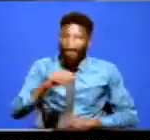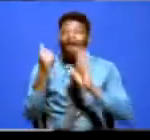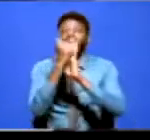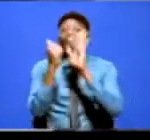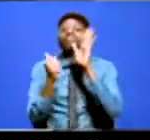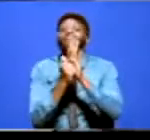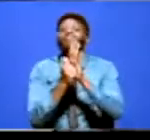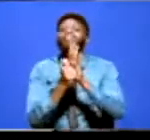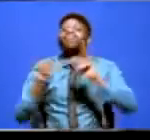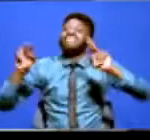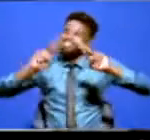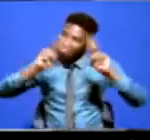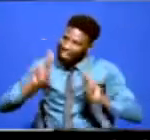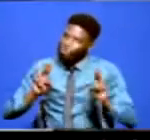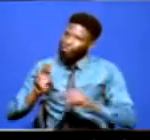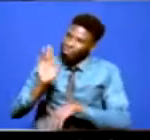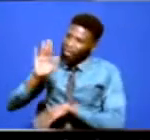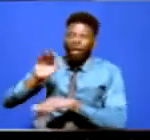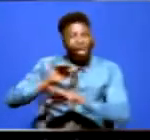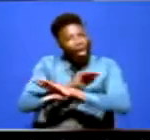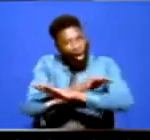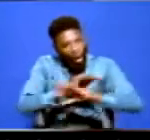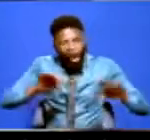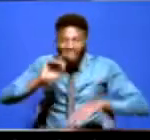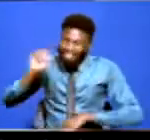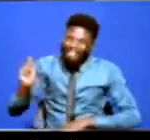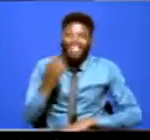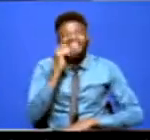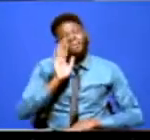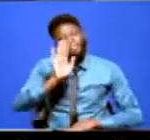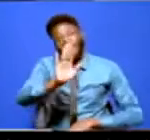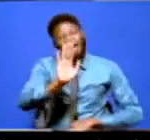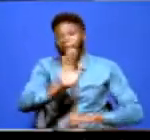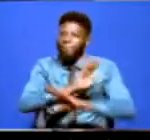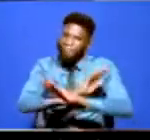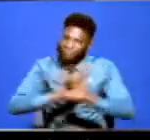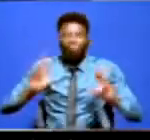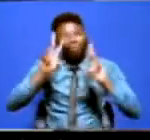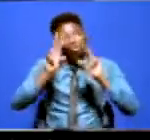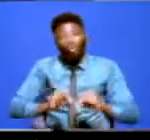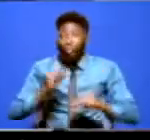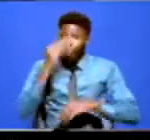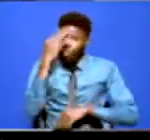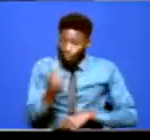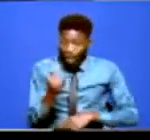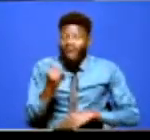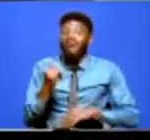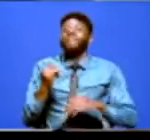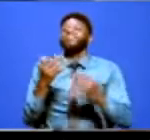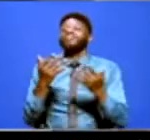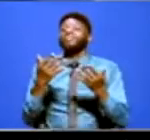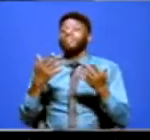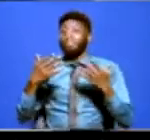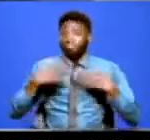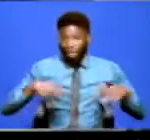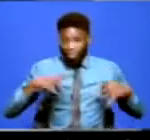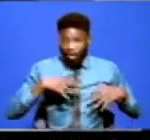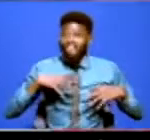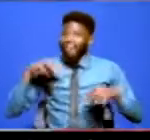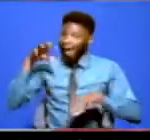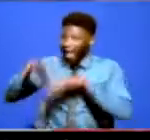ya kimataifa, si agenda ya Kenya peke yake. Kwa sababu human-wildlife conflict inatuharibia uhusiano baina sisi